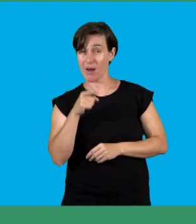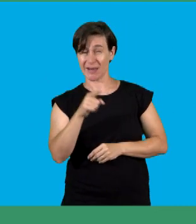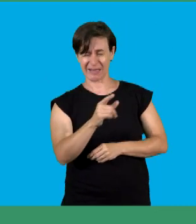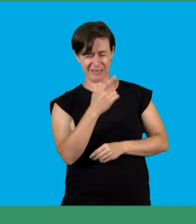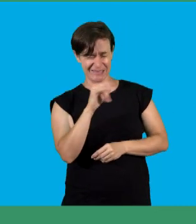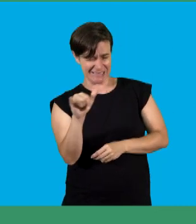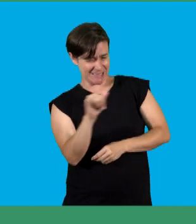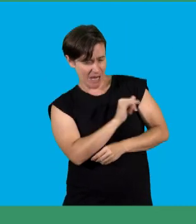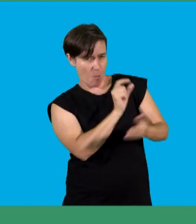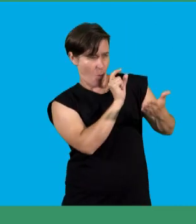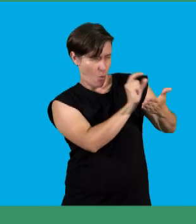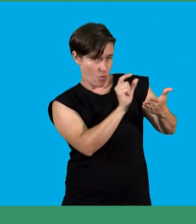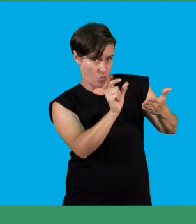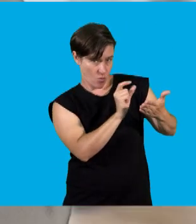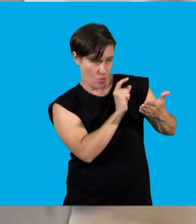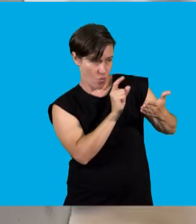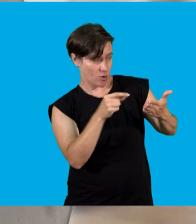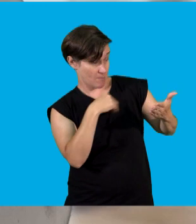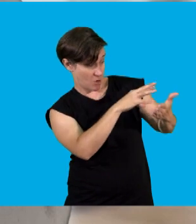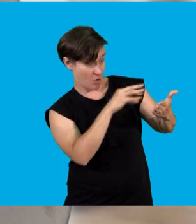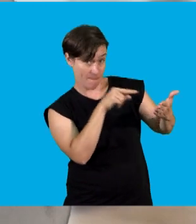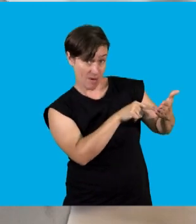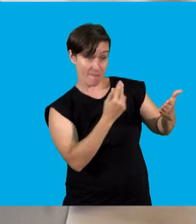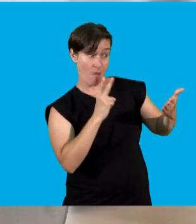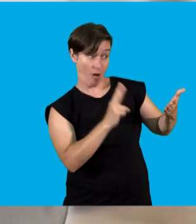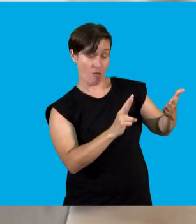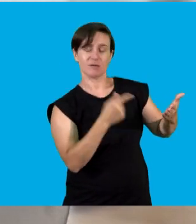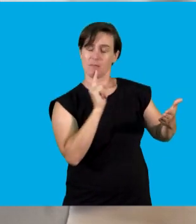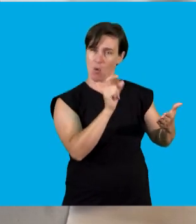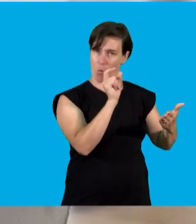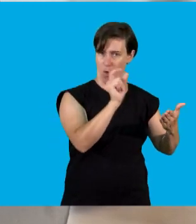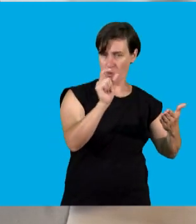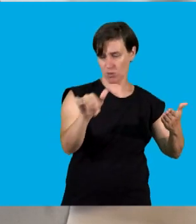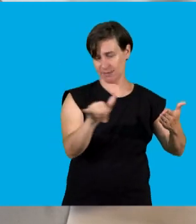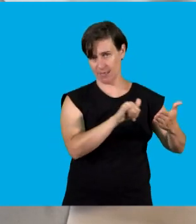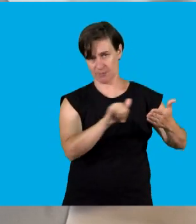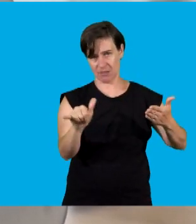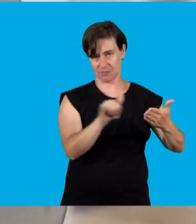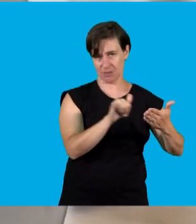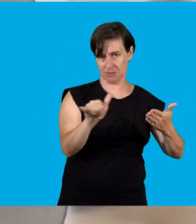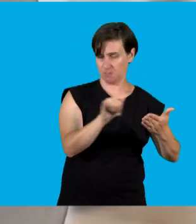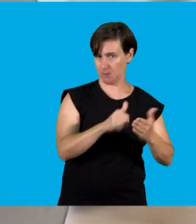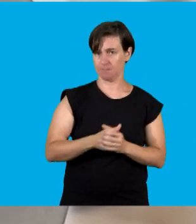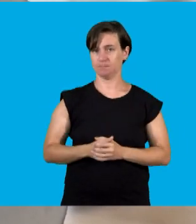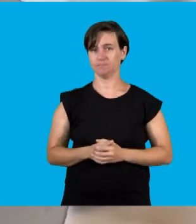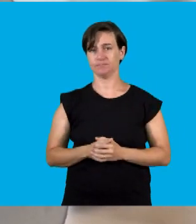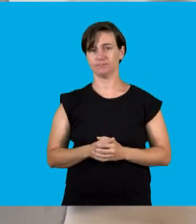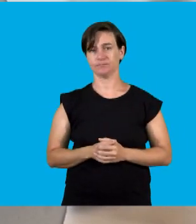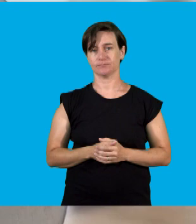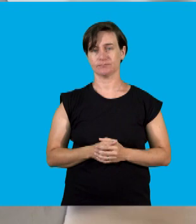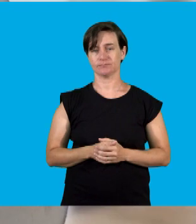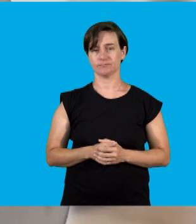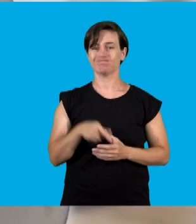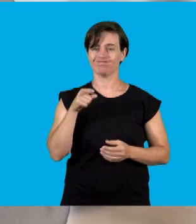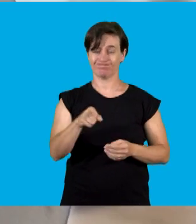the information as motivation, taking it directly as is from the scenario, word for word. Nothing is going to be changed.